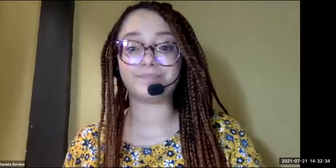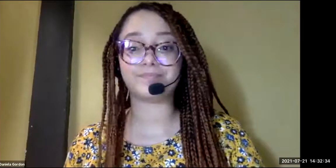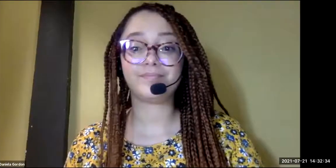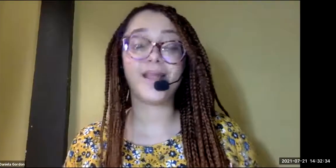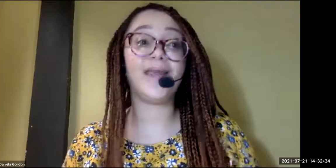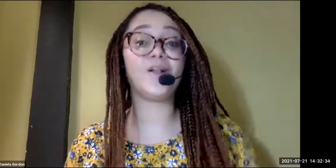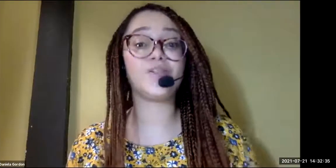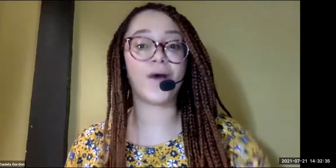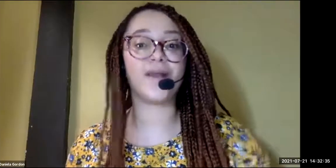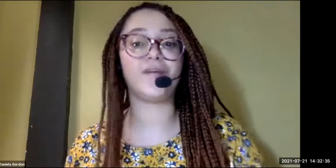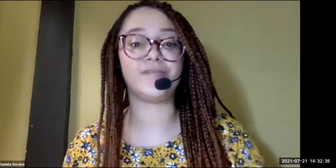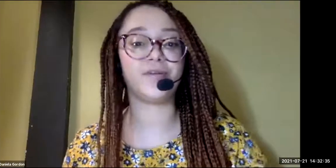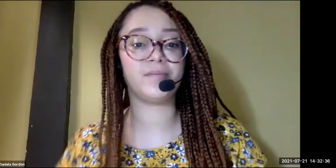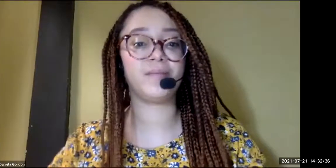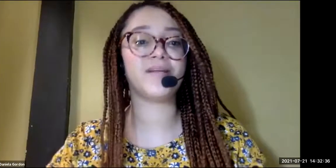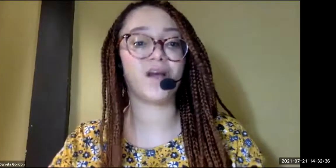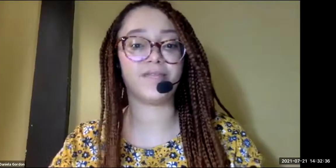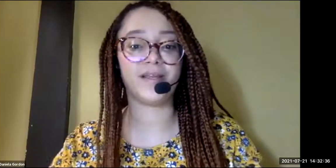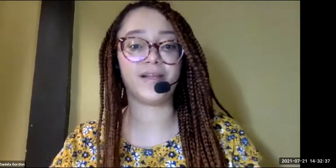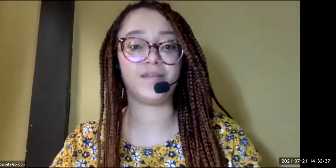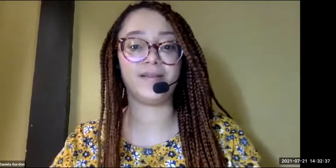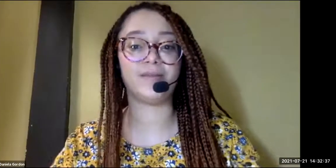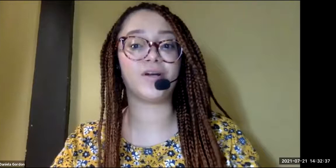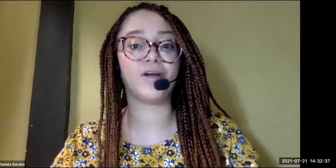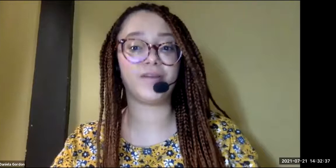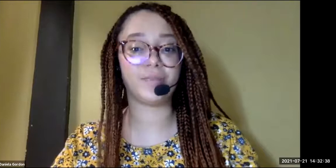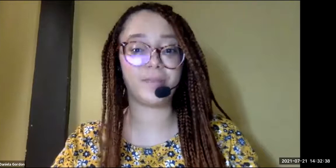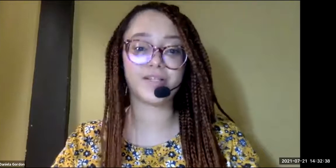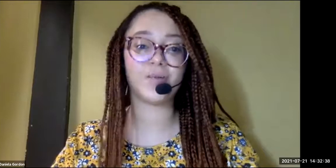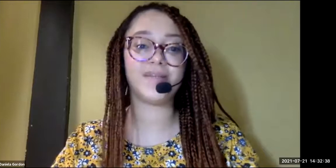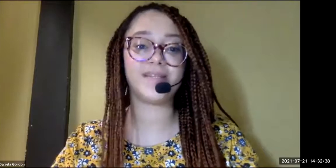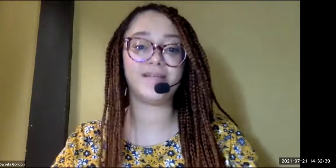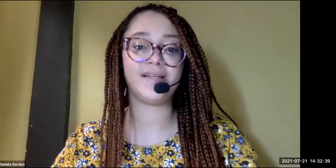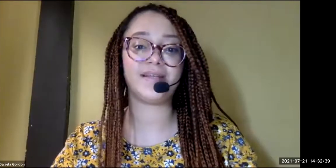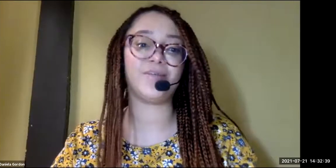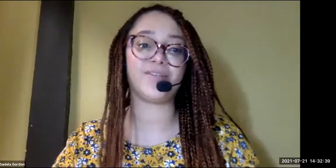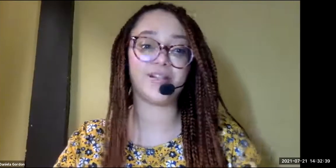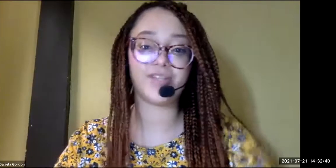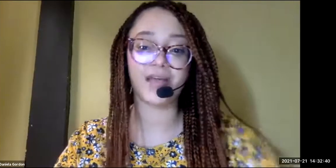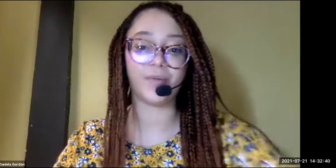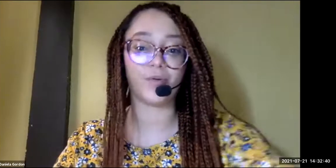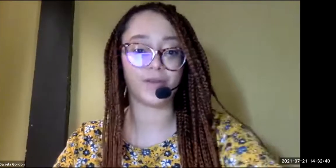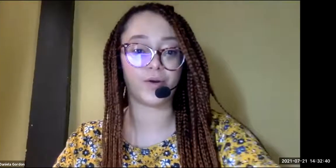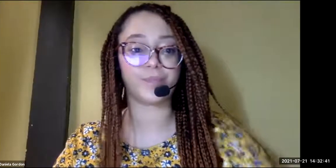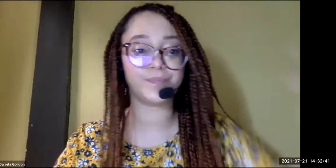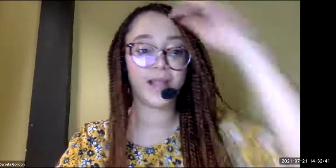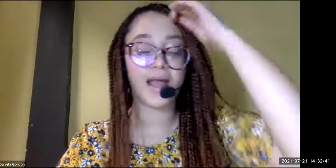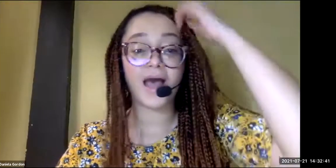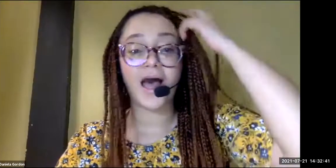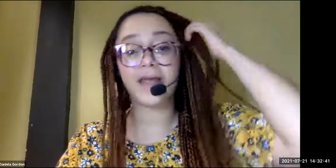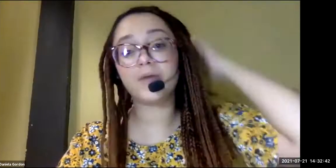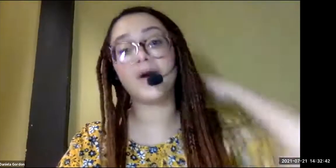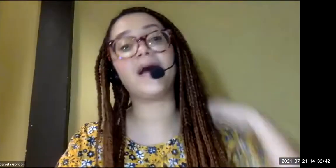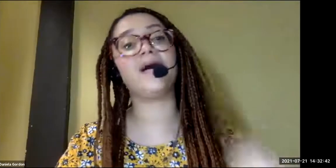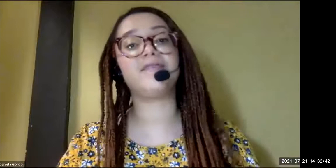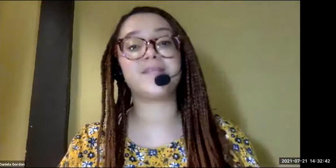IDI, and also one of the founder members of the global network of young persons with disabilities that we just launched a month ago.